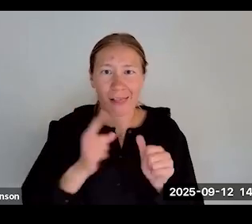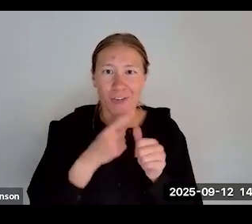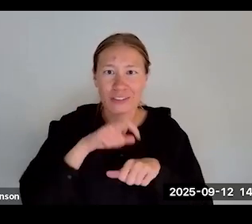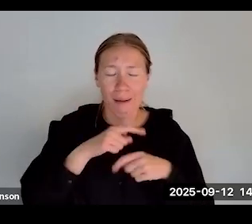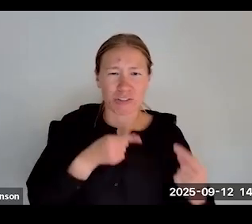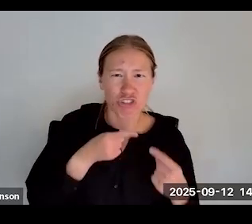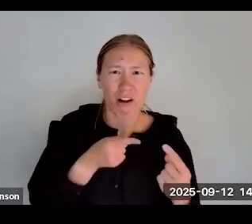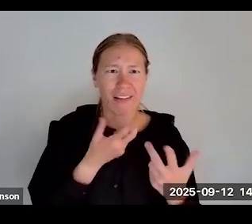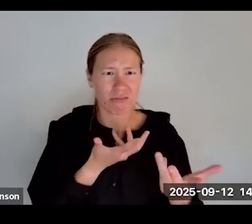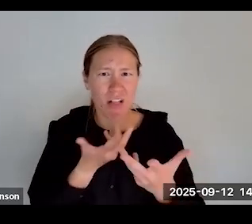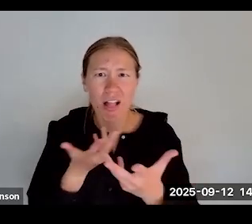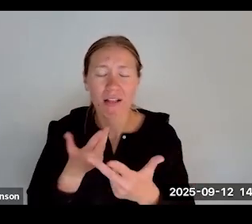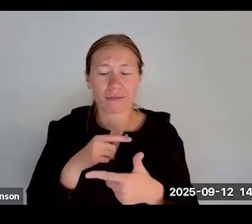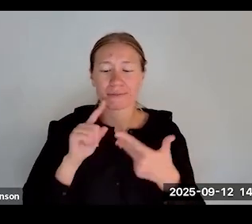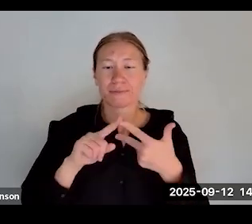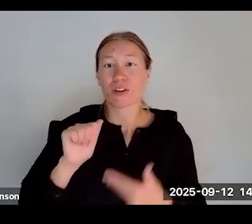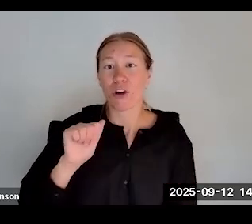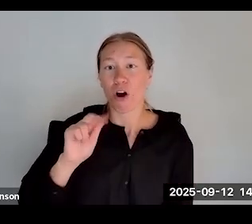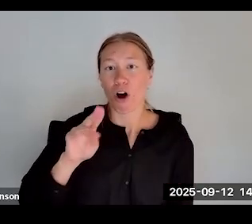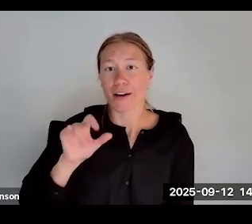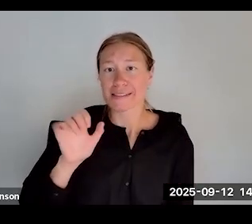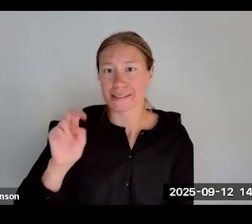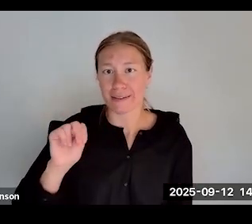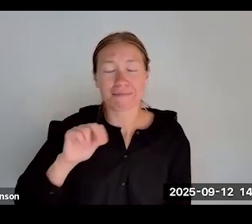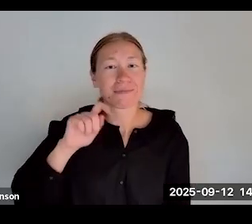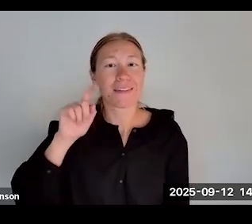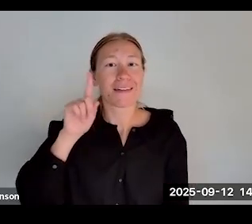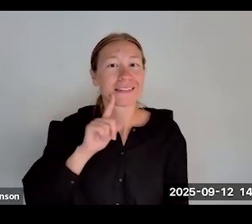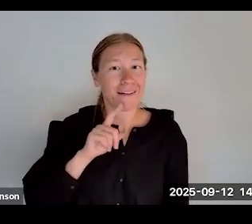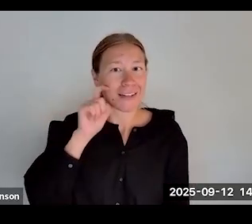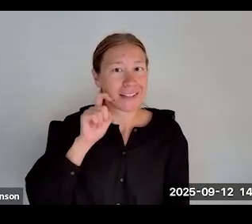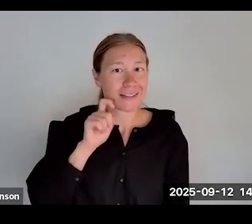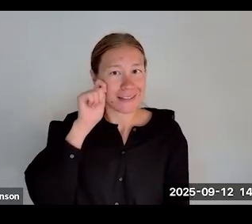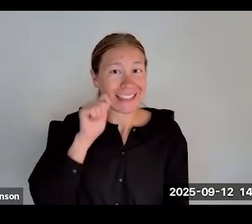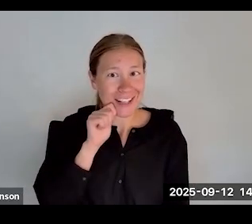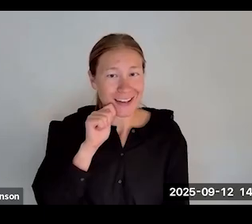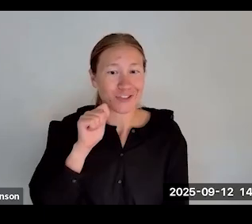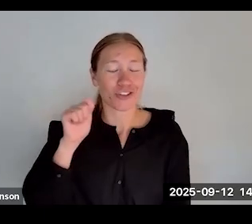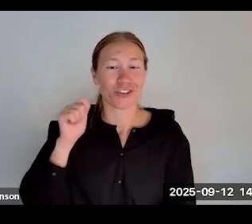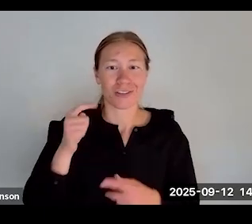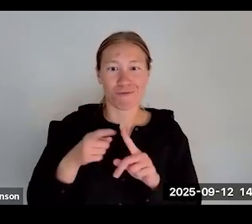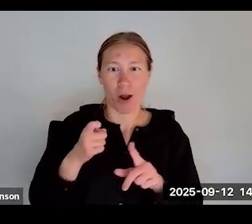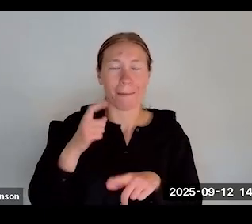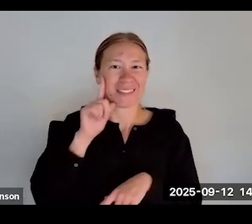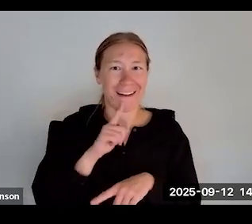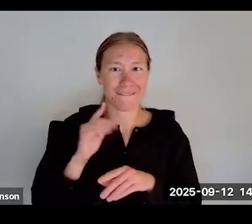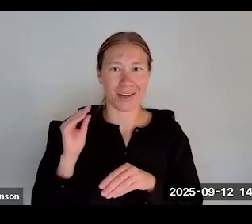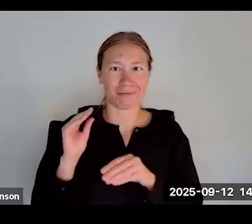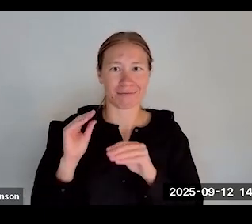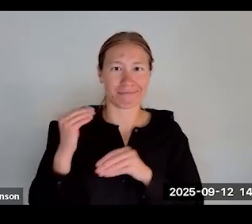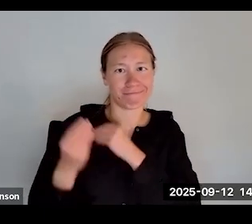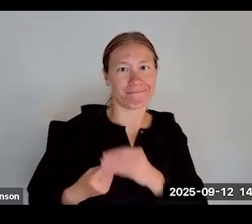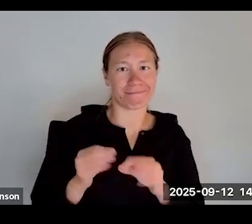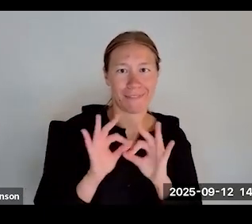Then there's Austin, a deaf teenager from a multi-generational deaf family. And lastly, there's February, the